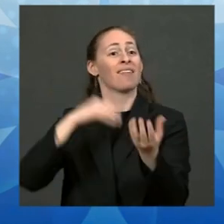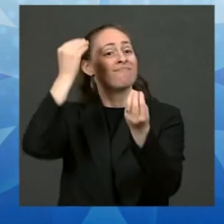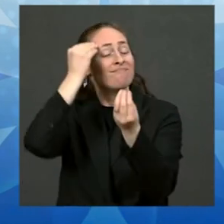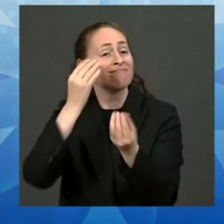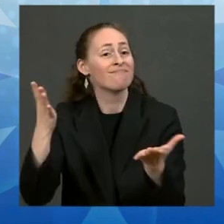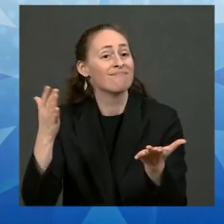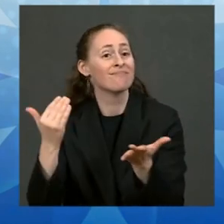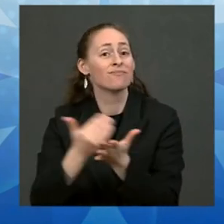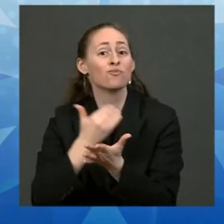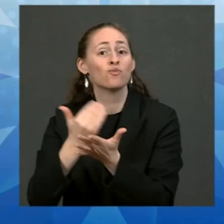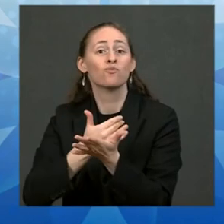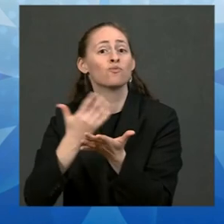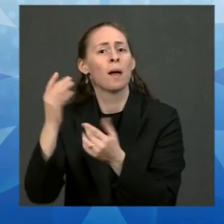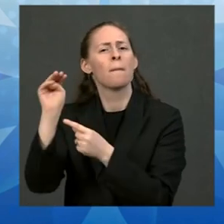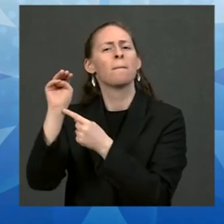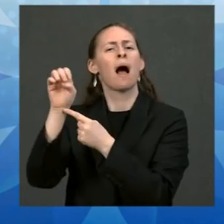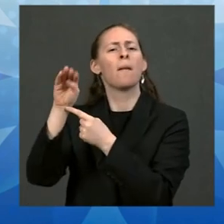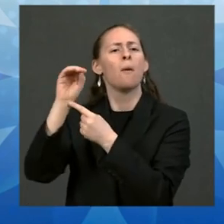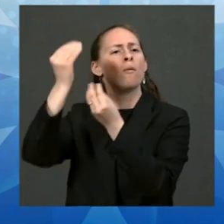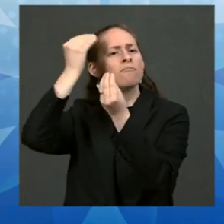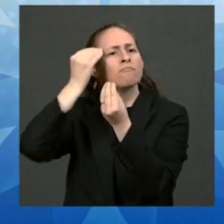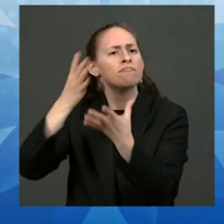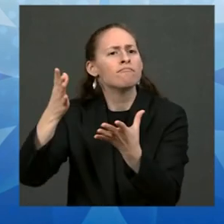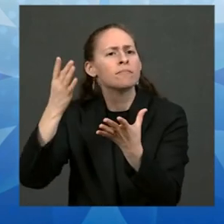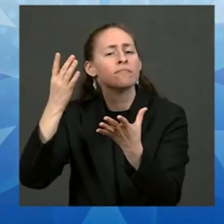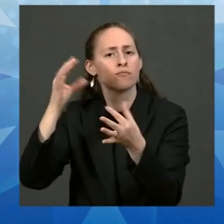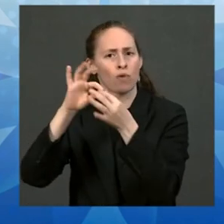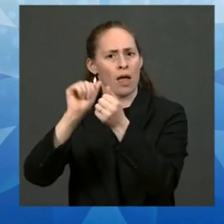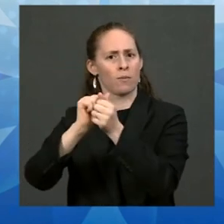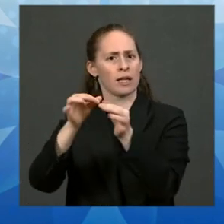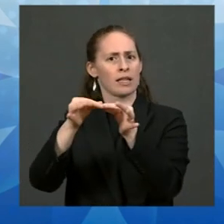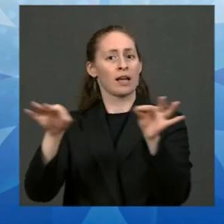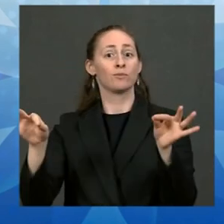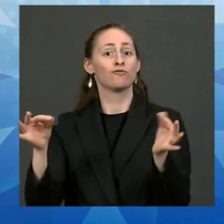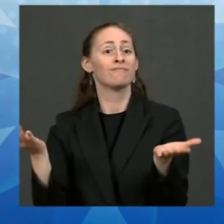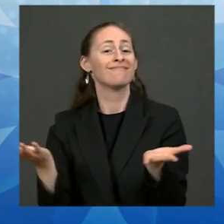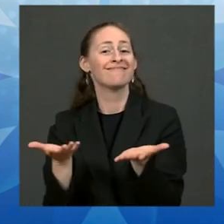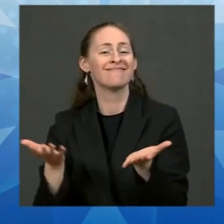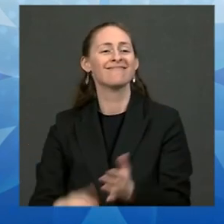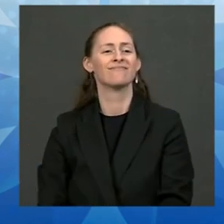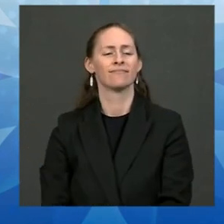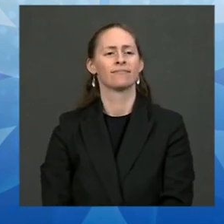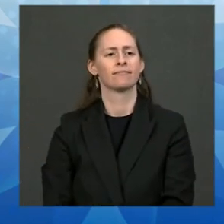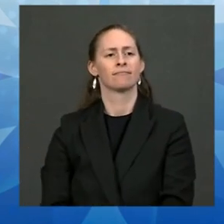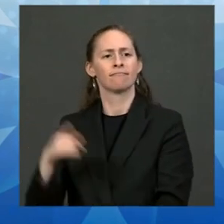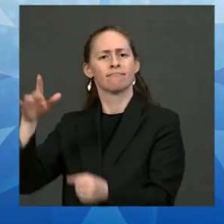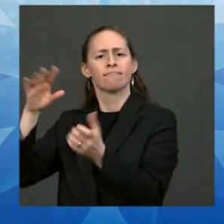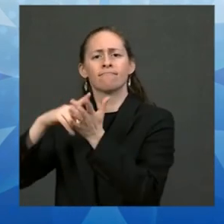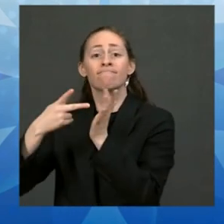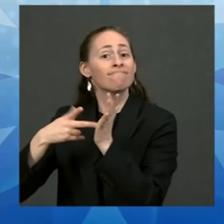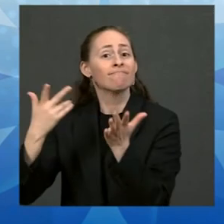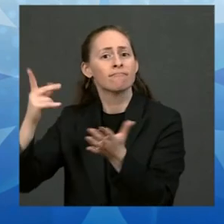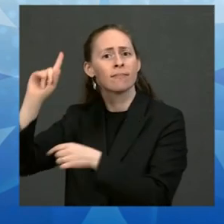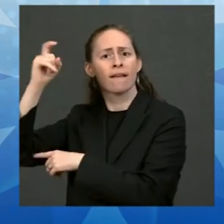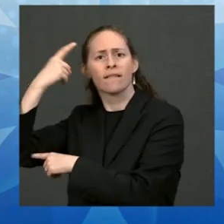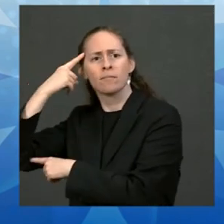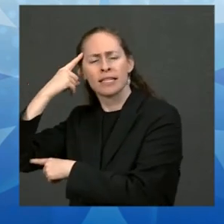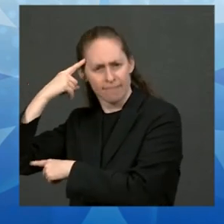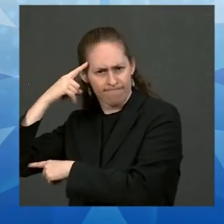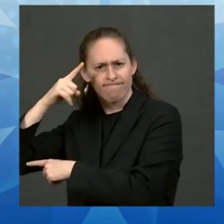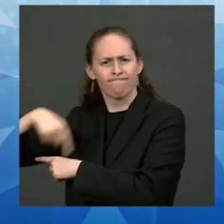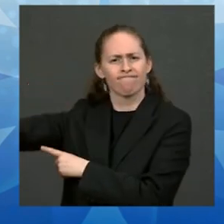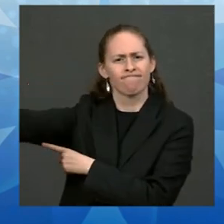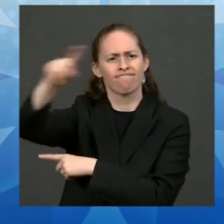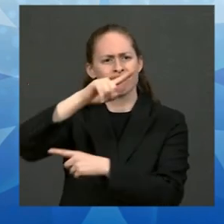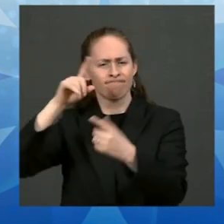on Native languages. It brings our entire government together to promote and support the instruction